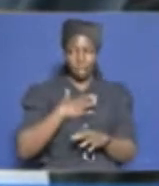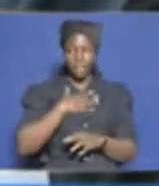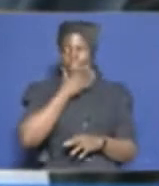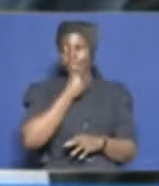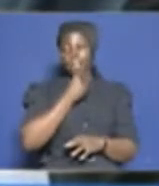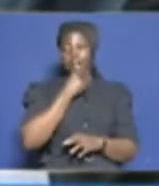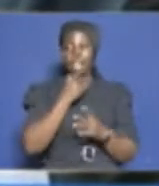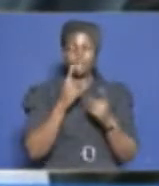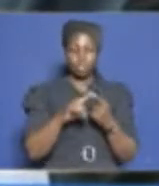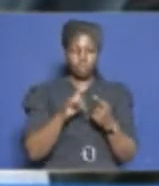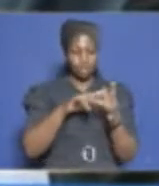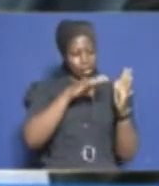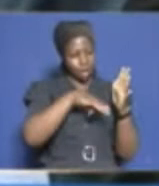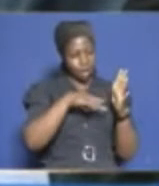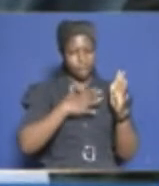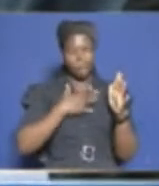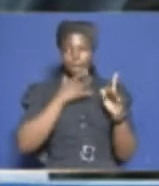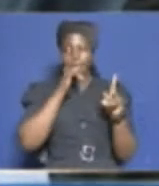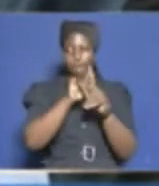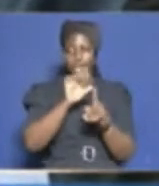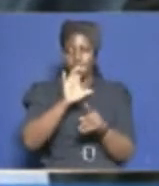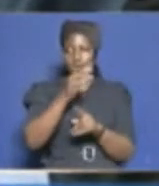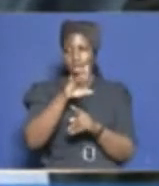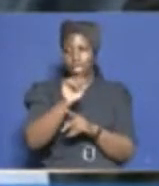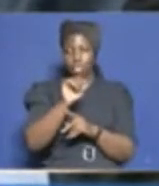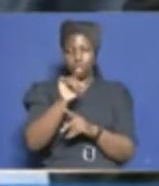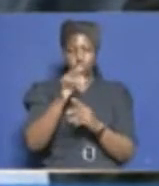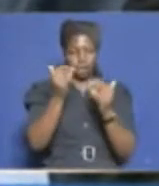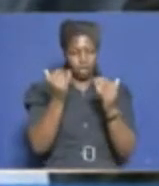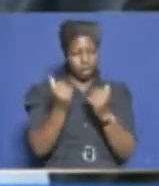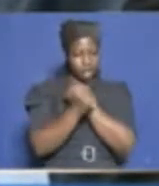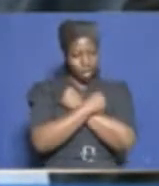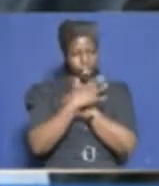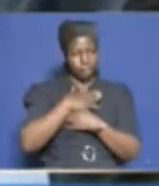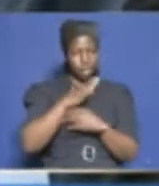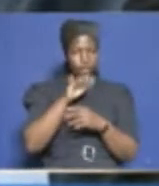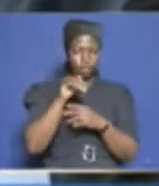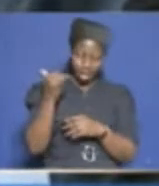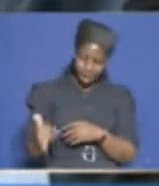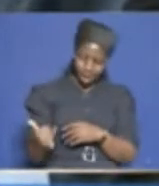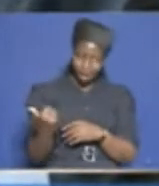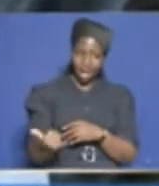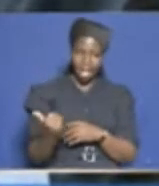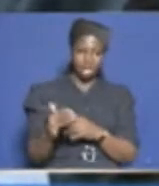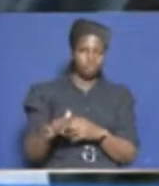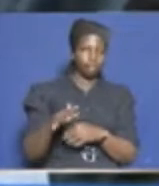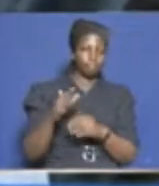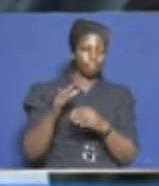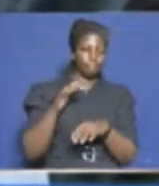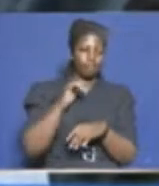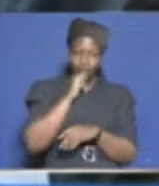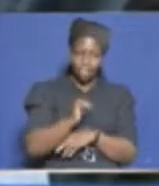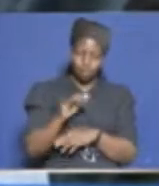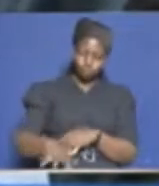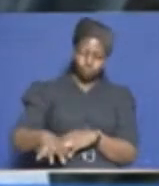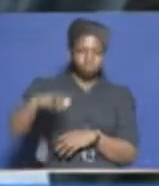Chris, you loved me from a tender age and raised me as your own until your last breath. I